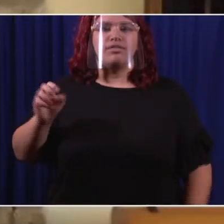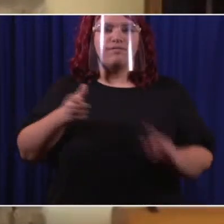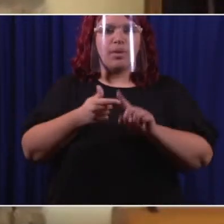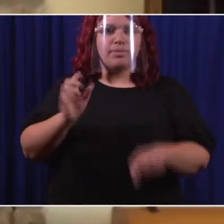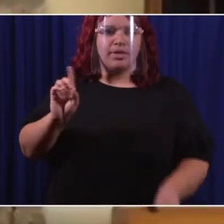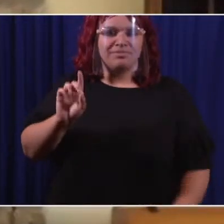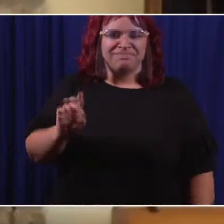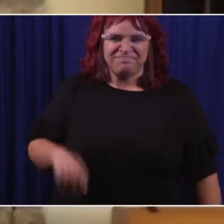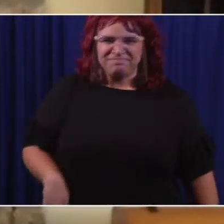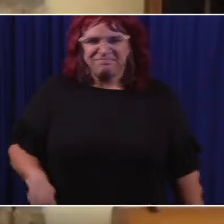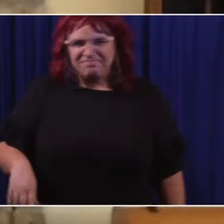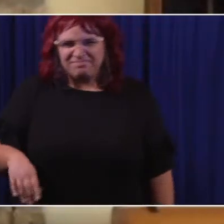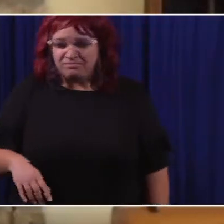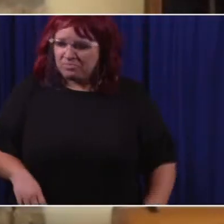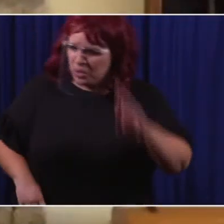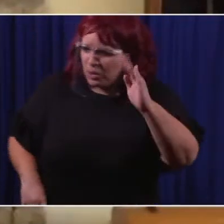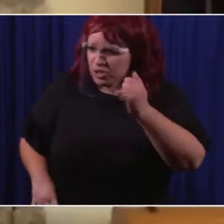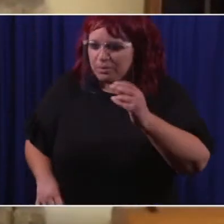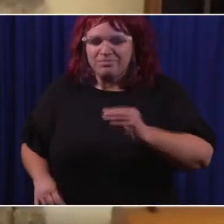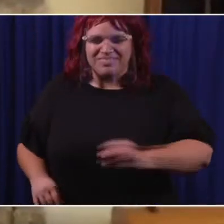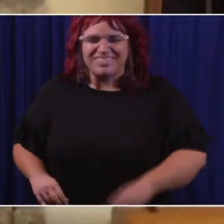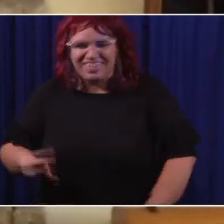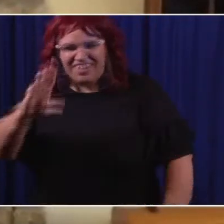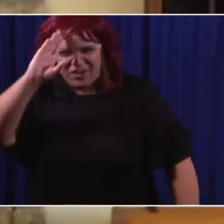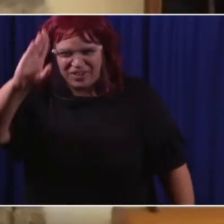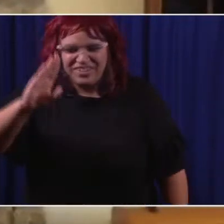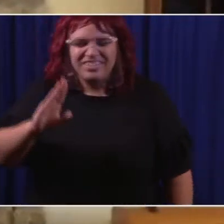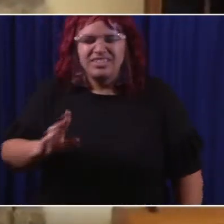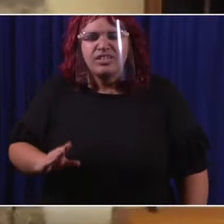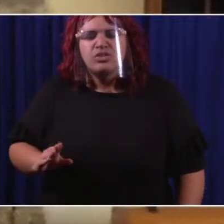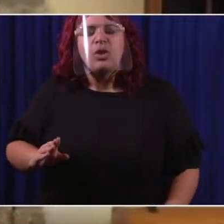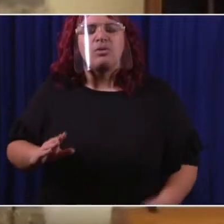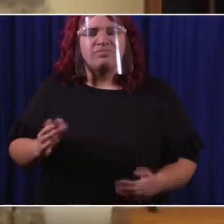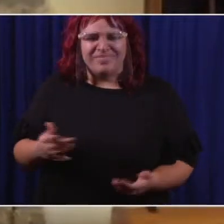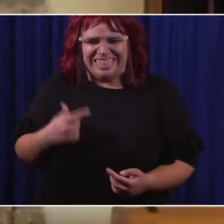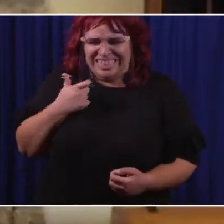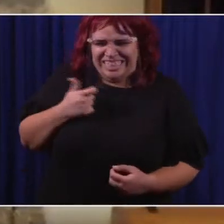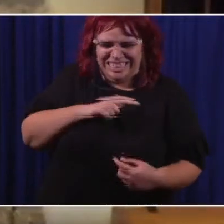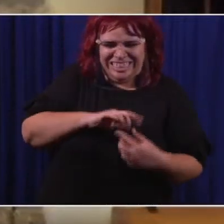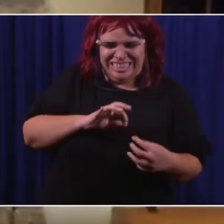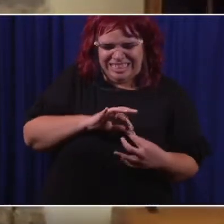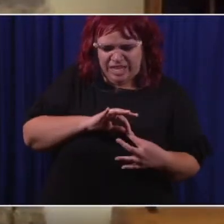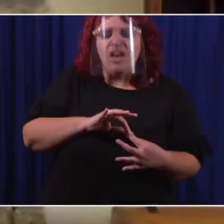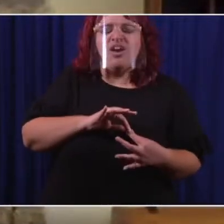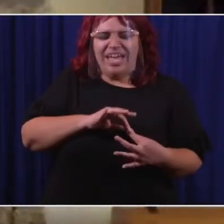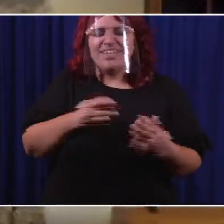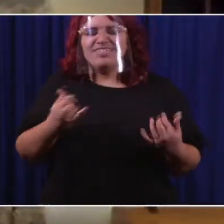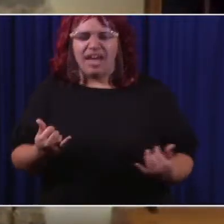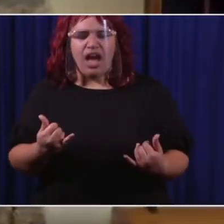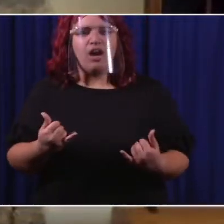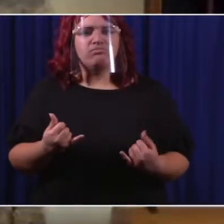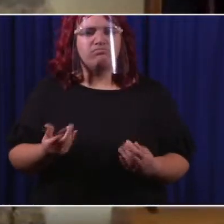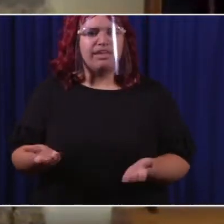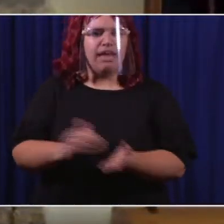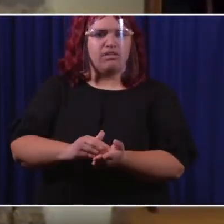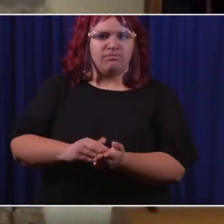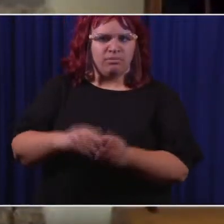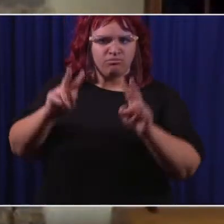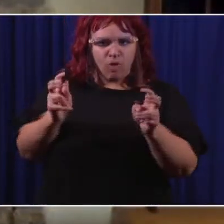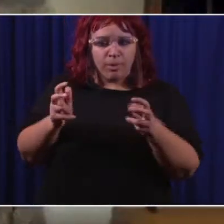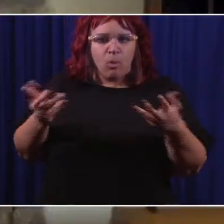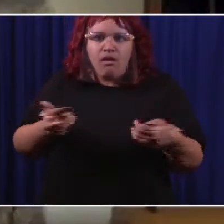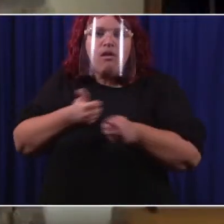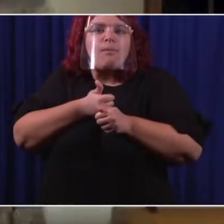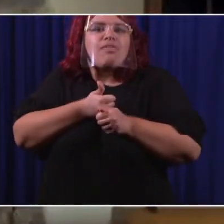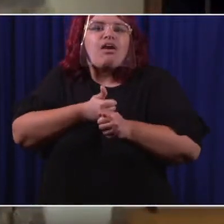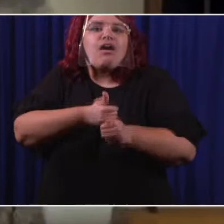that last point, talking about trying to get compliance here in the state of Ohio, you can't compel compliance.